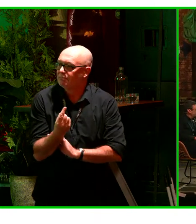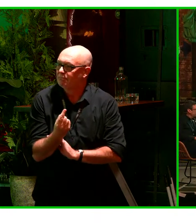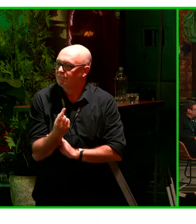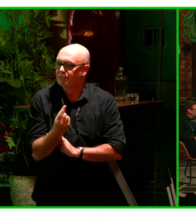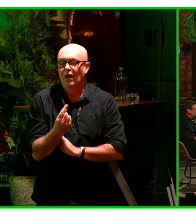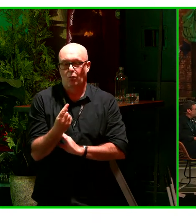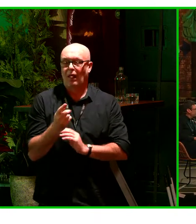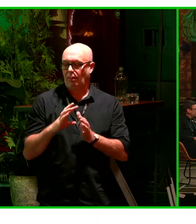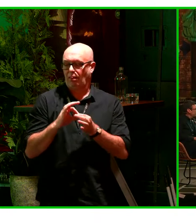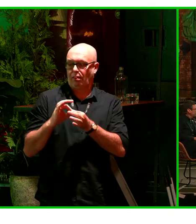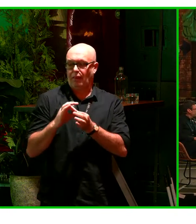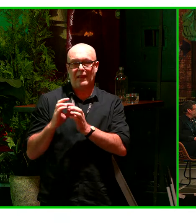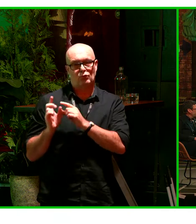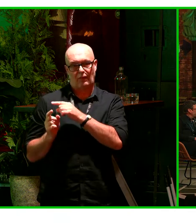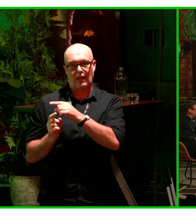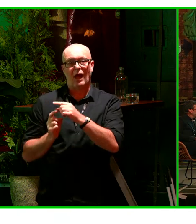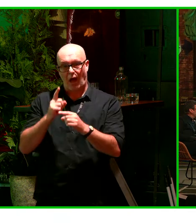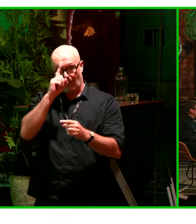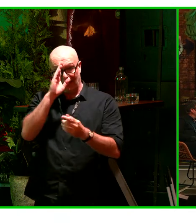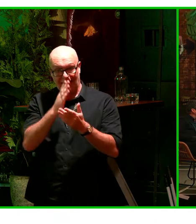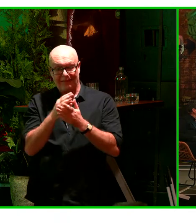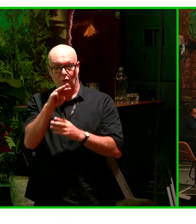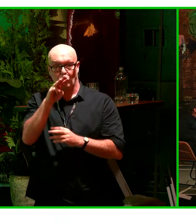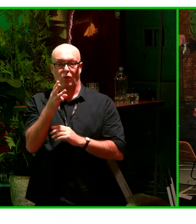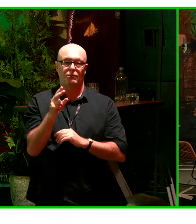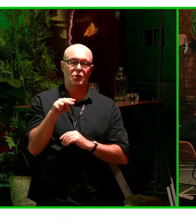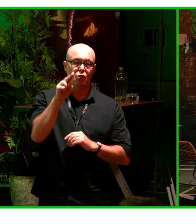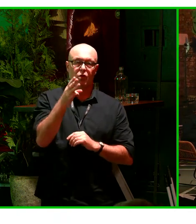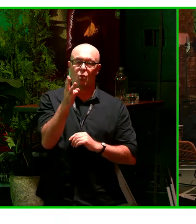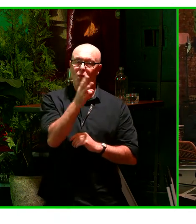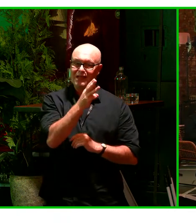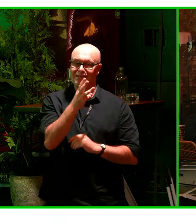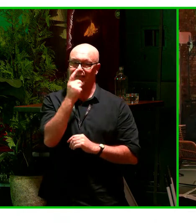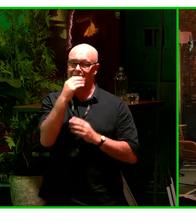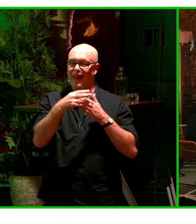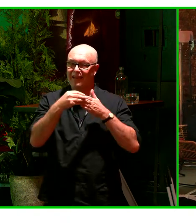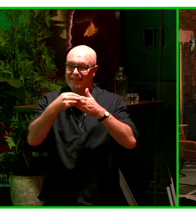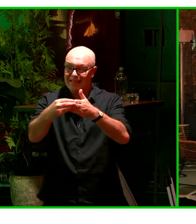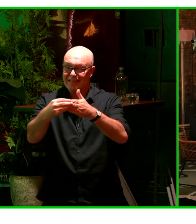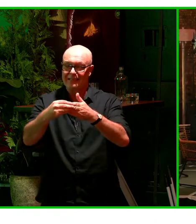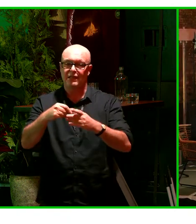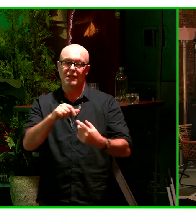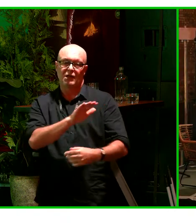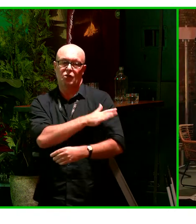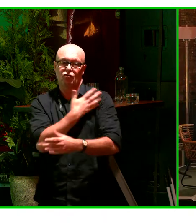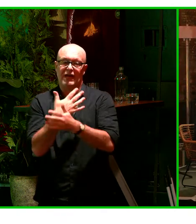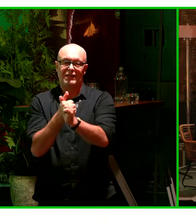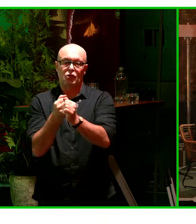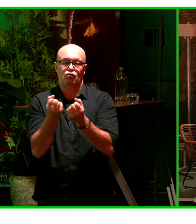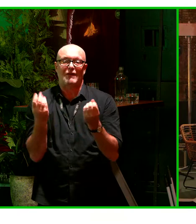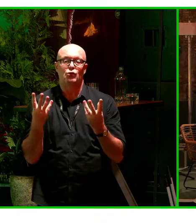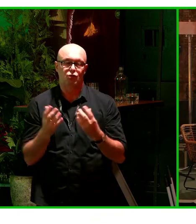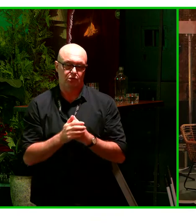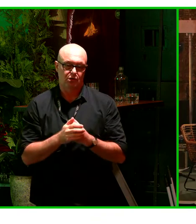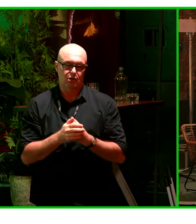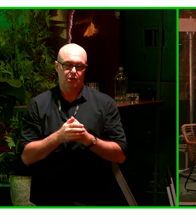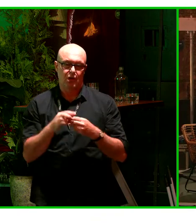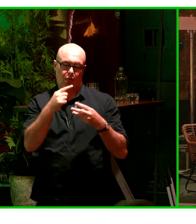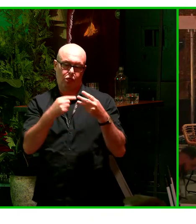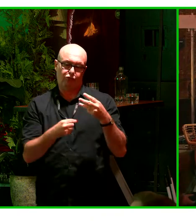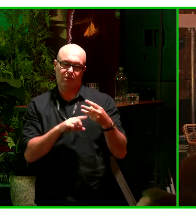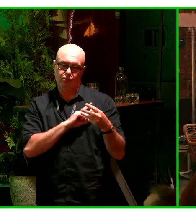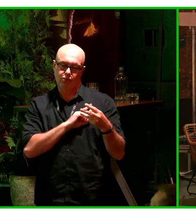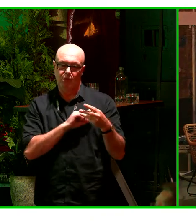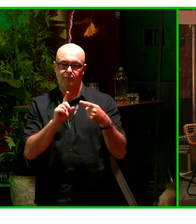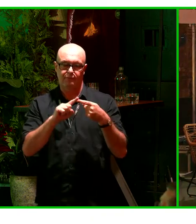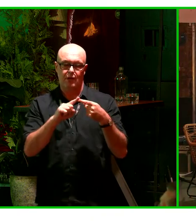point, I really believe in the Northwest we have the potential to lead the green industrial revolution. And I think that for three reasons. The first is we have the